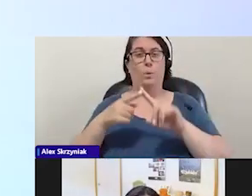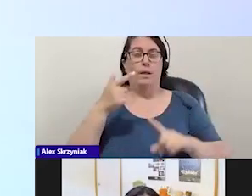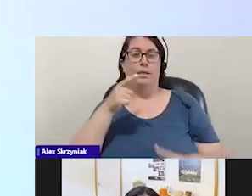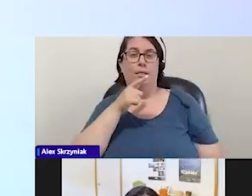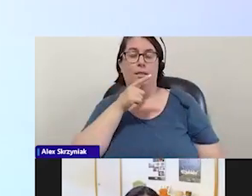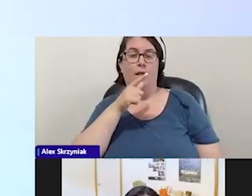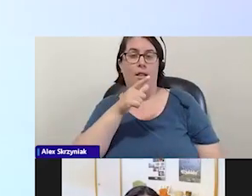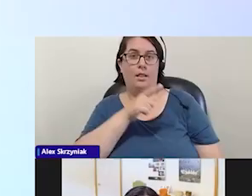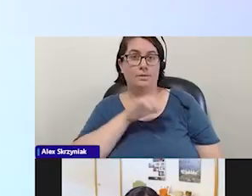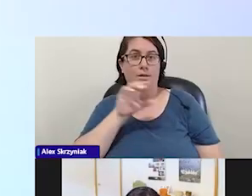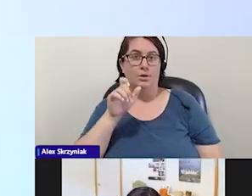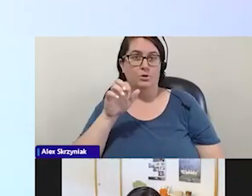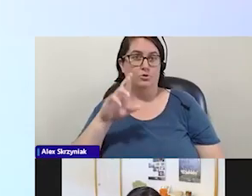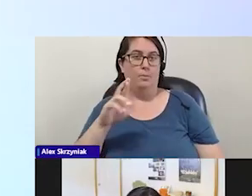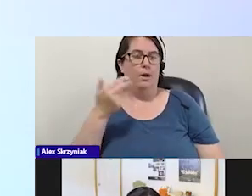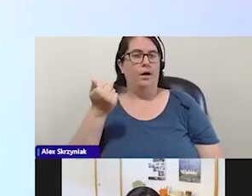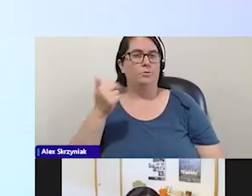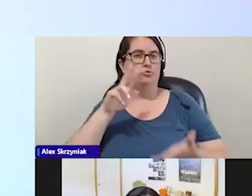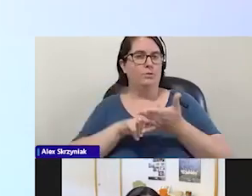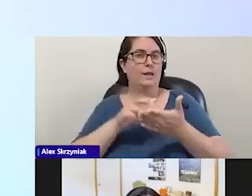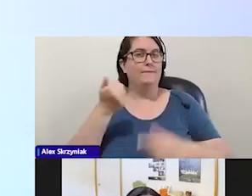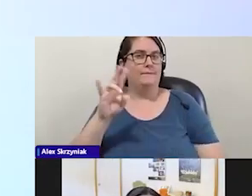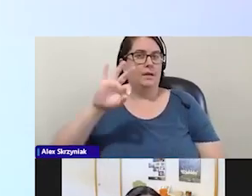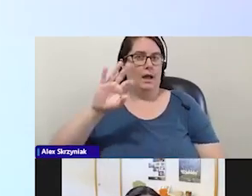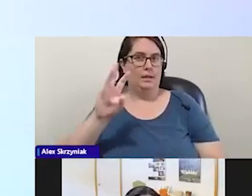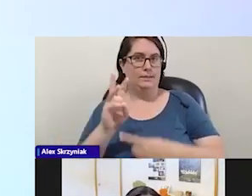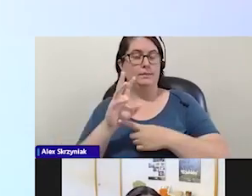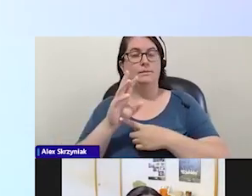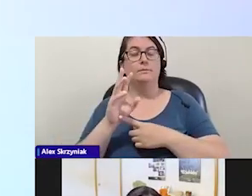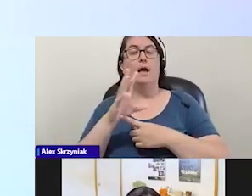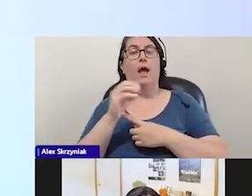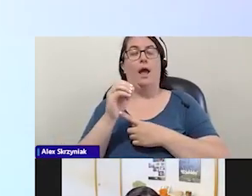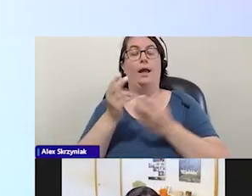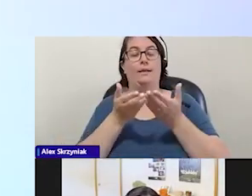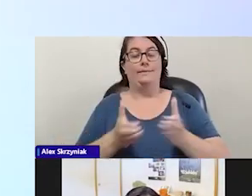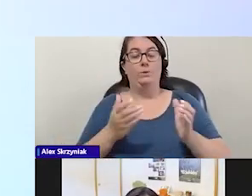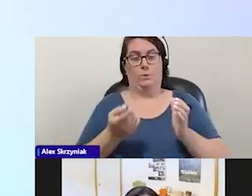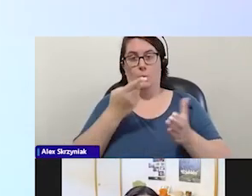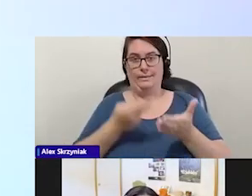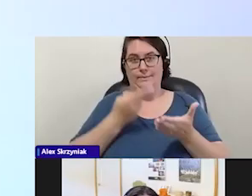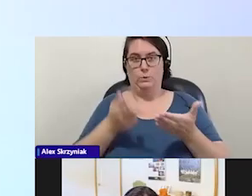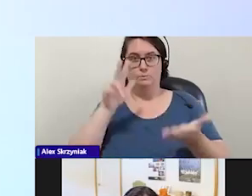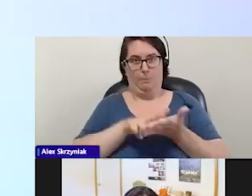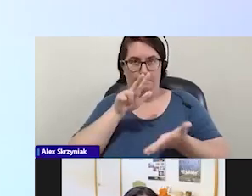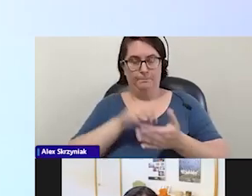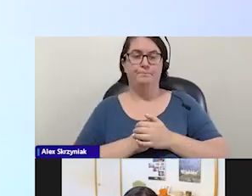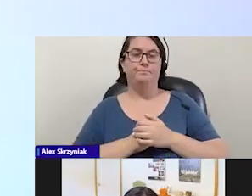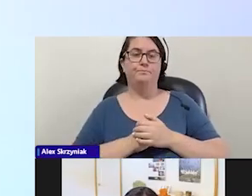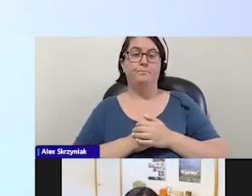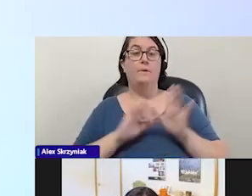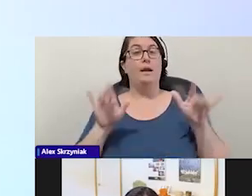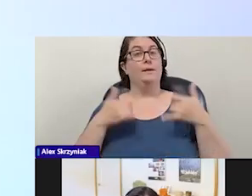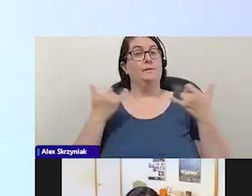and Sombre Treaties of 1796 and the Dish with One Spoon Covenant Wampum. Today, this